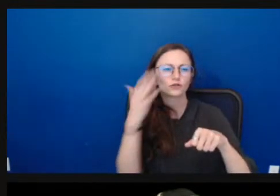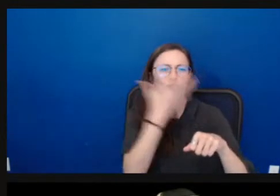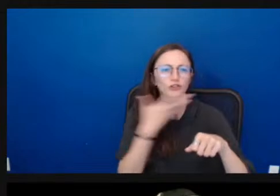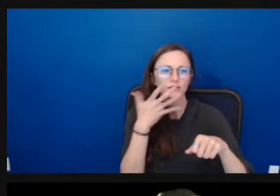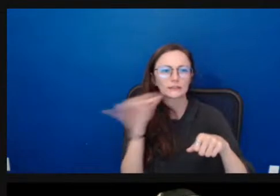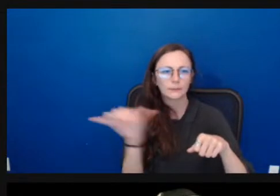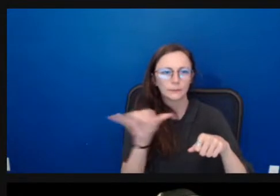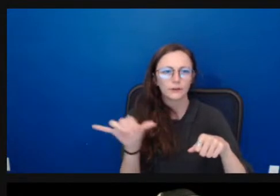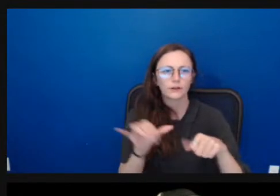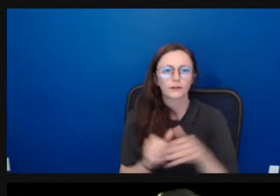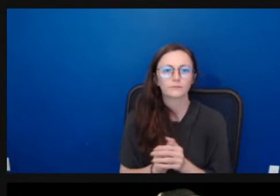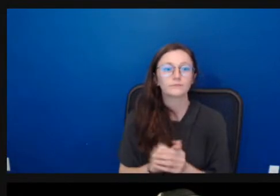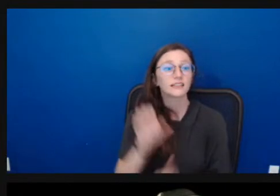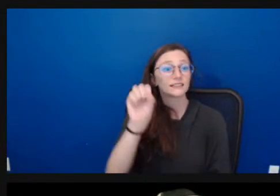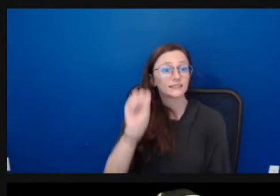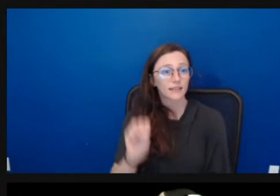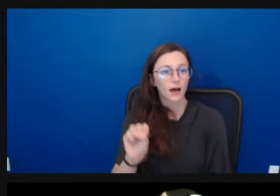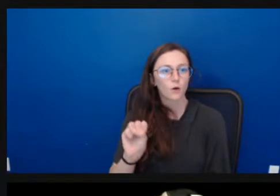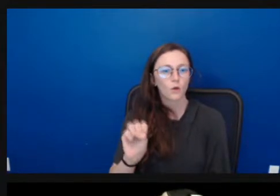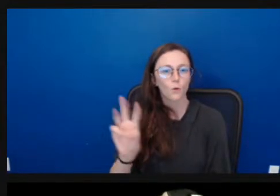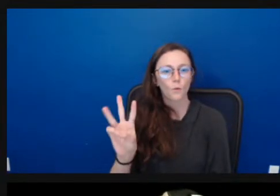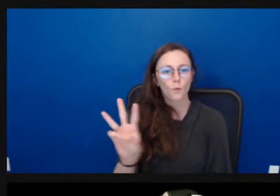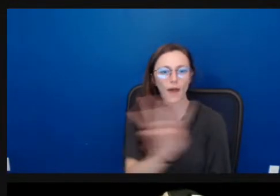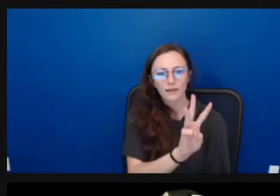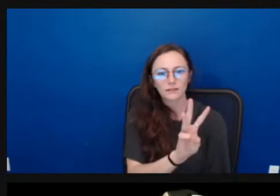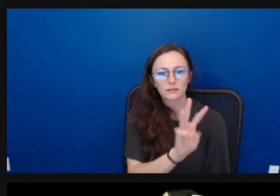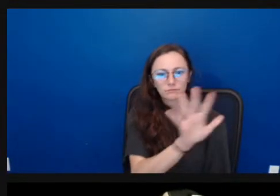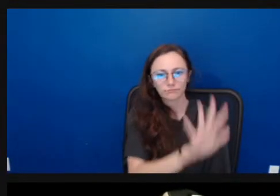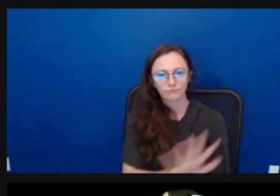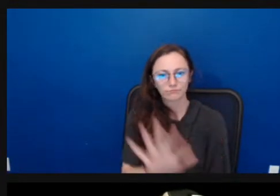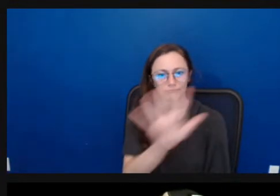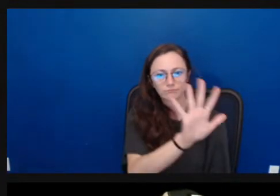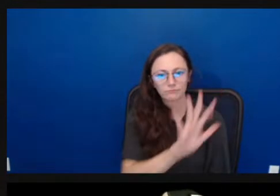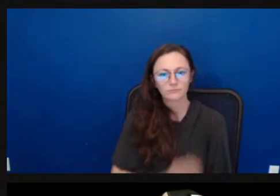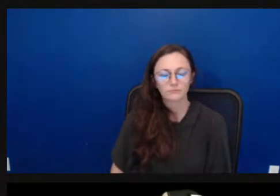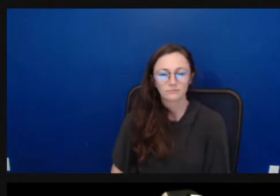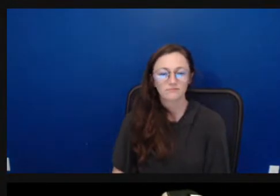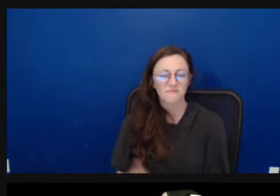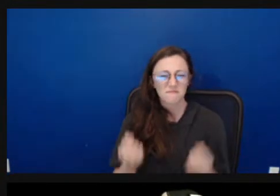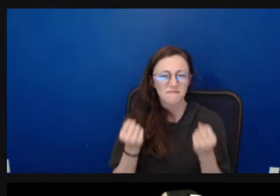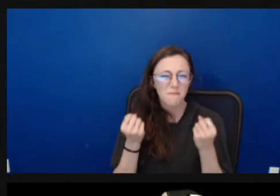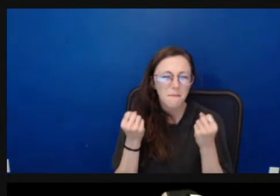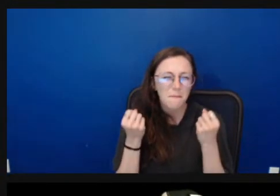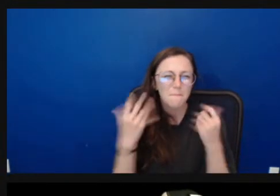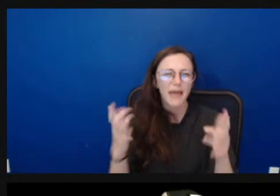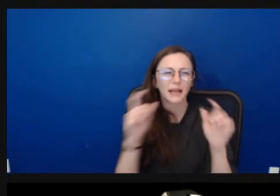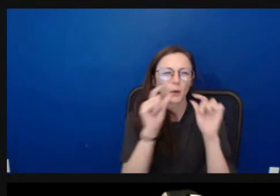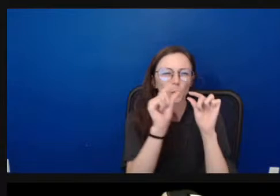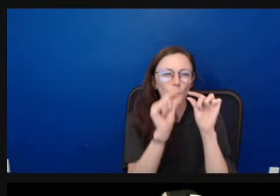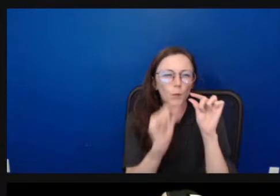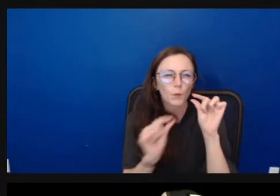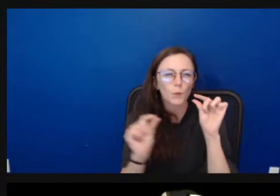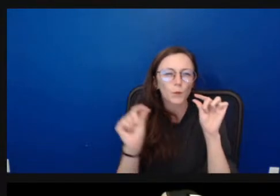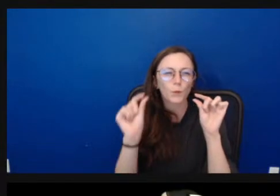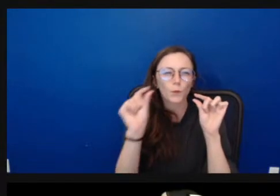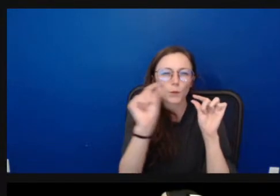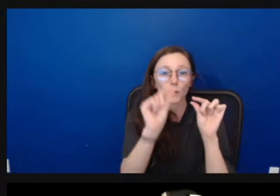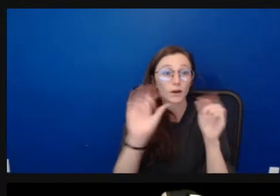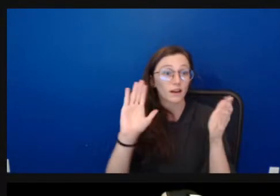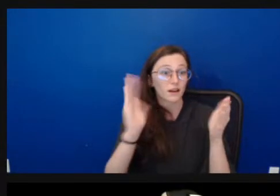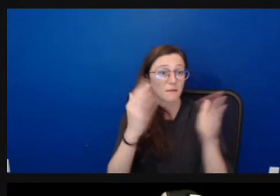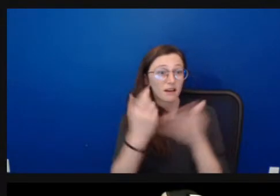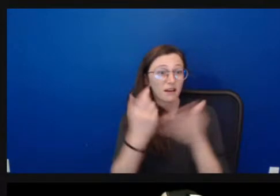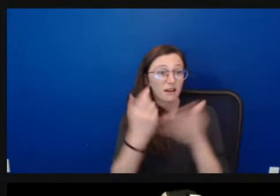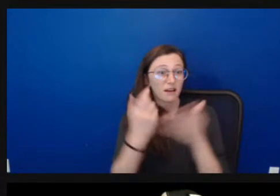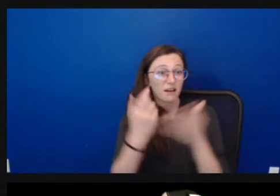rift. And now we have lots of smaller dots compared to last week, showing